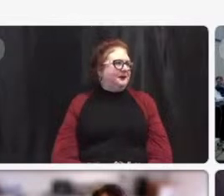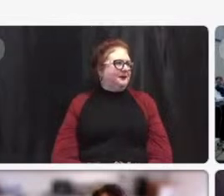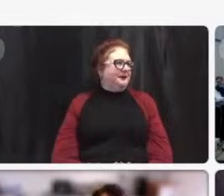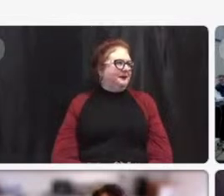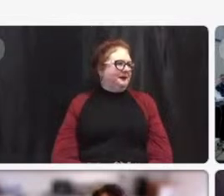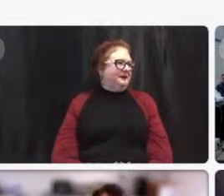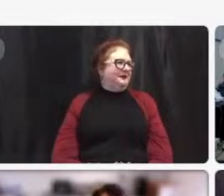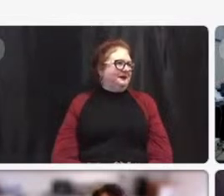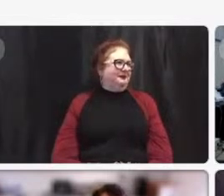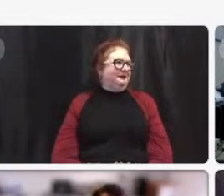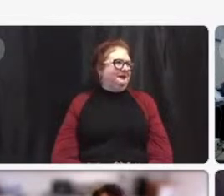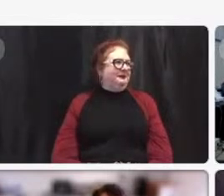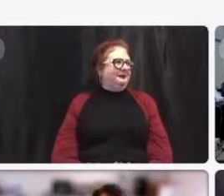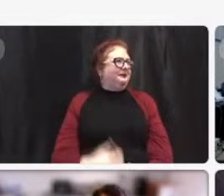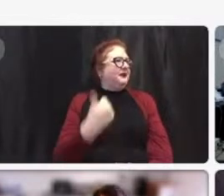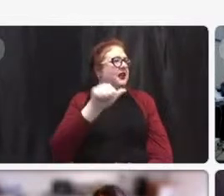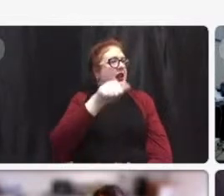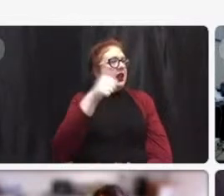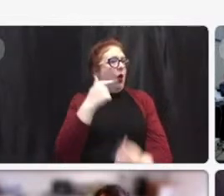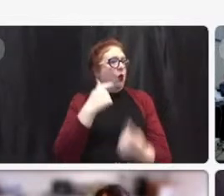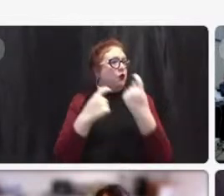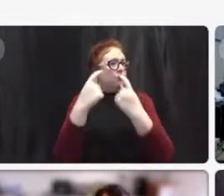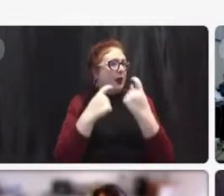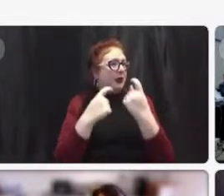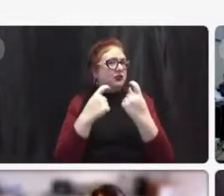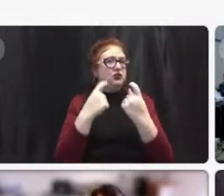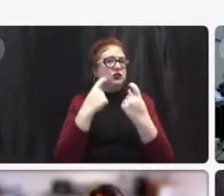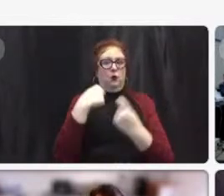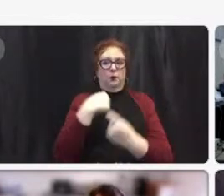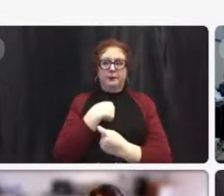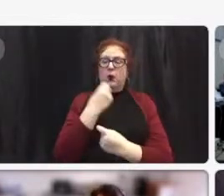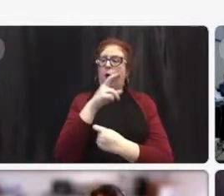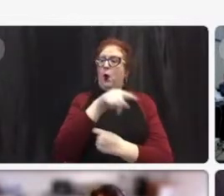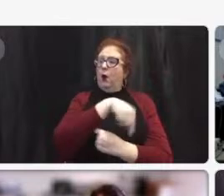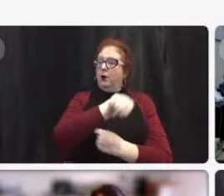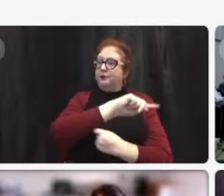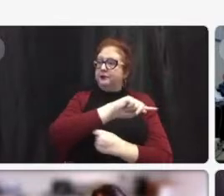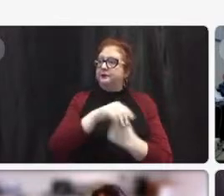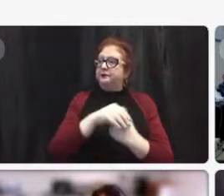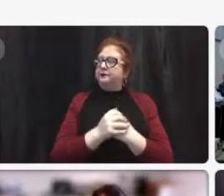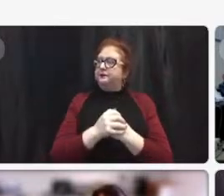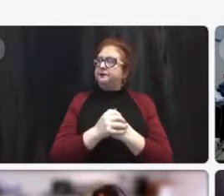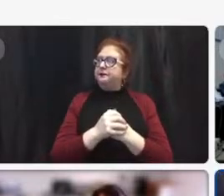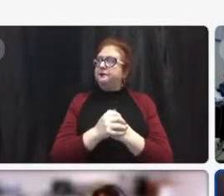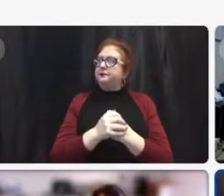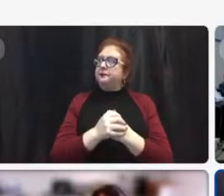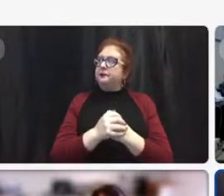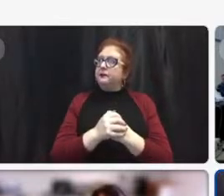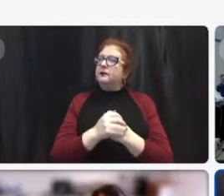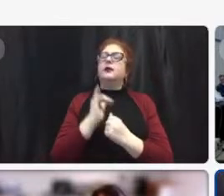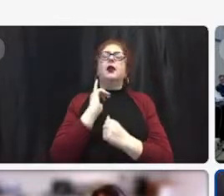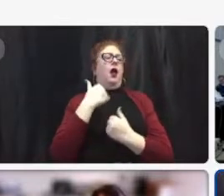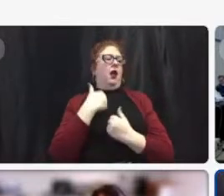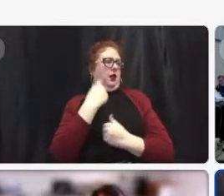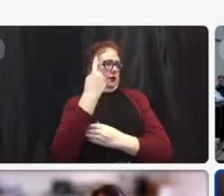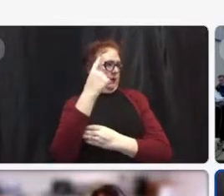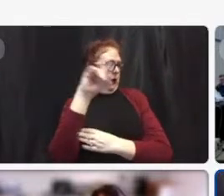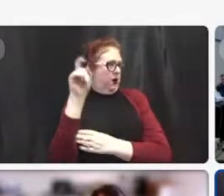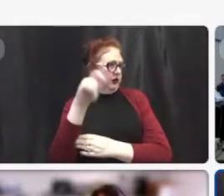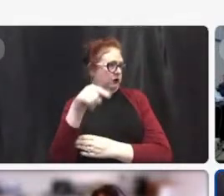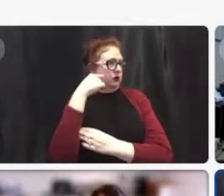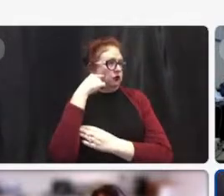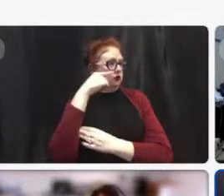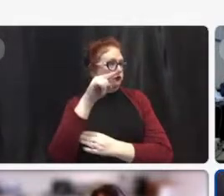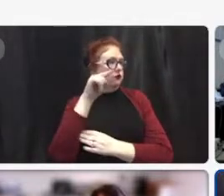Any other questions for any of the commissioners here or online? I have one question for the